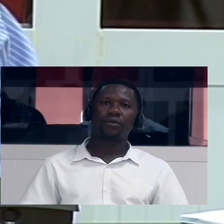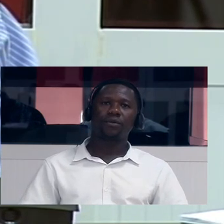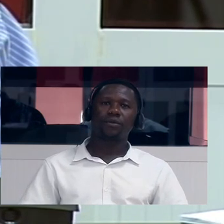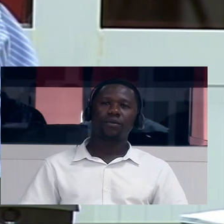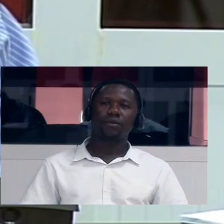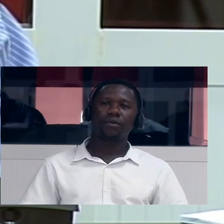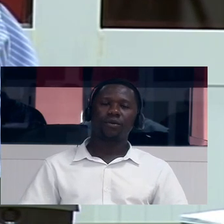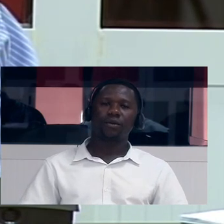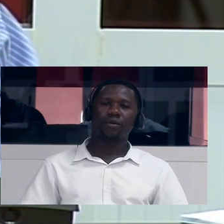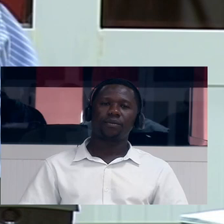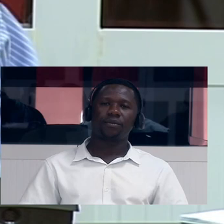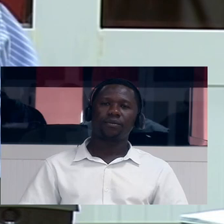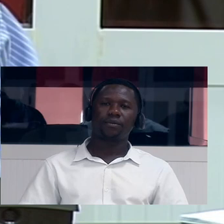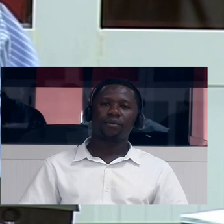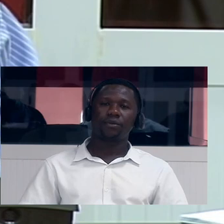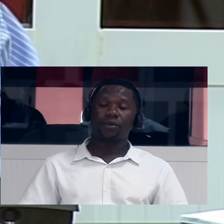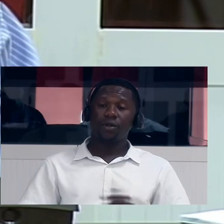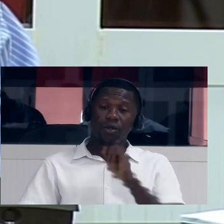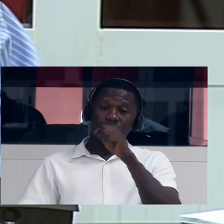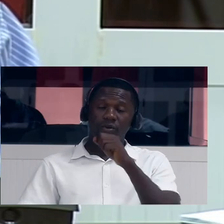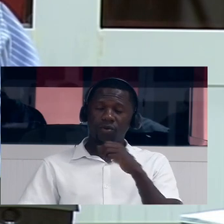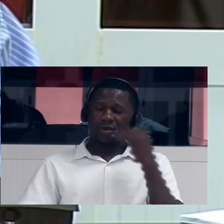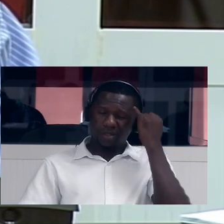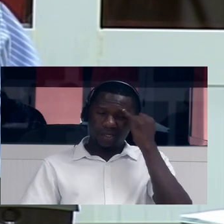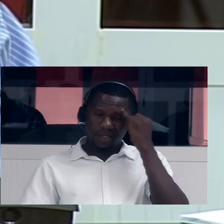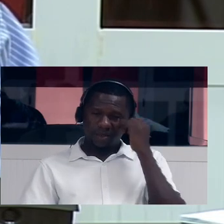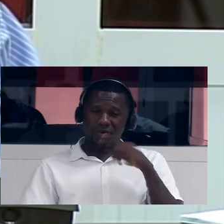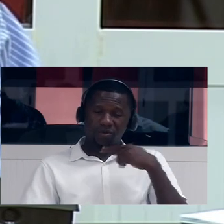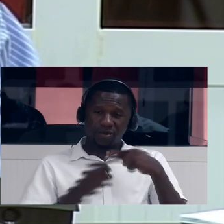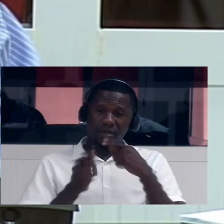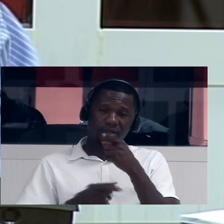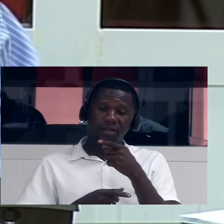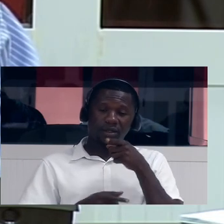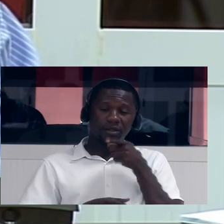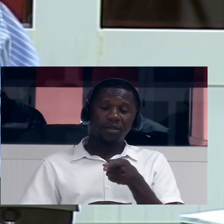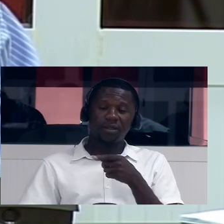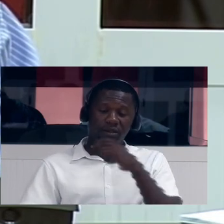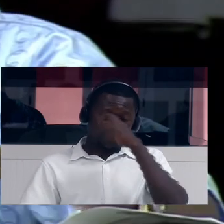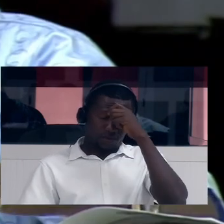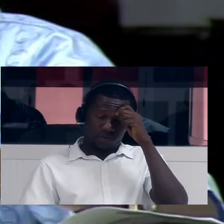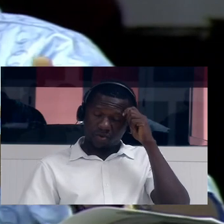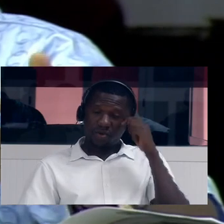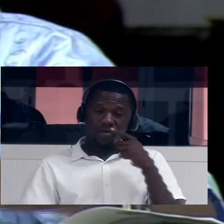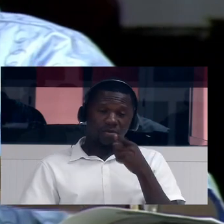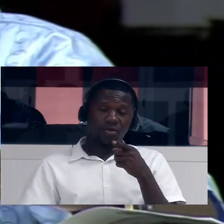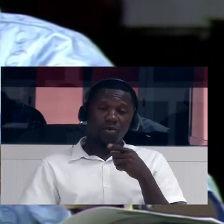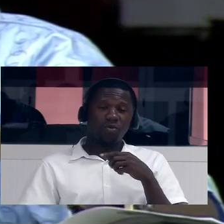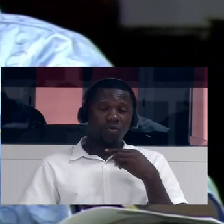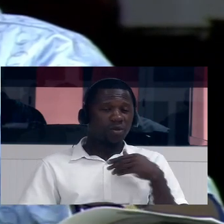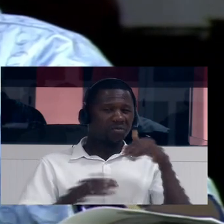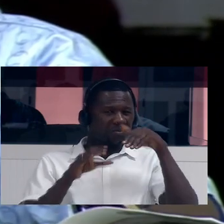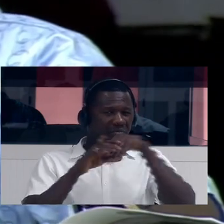Your initial idea was that this job was mired in